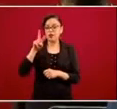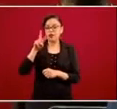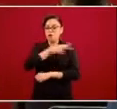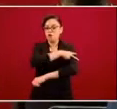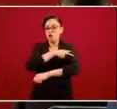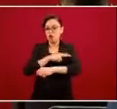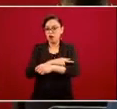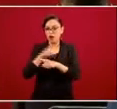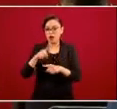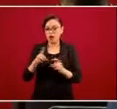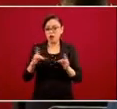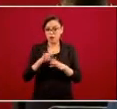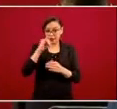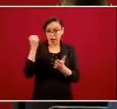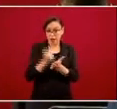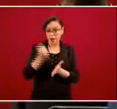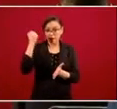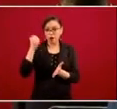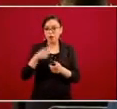Now,